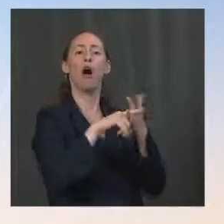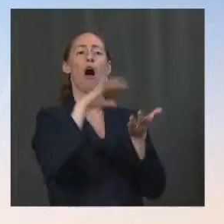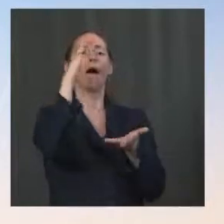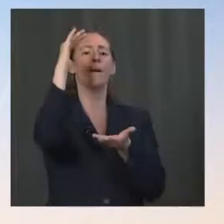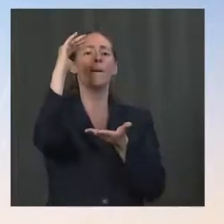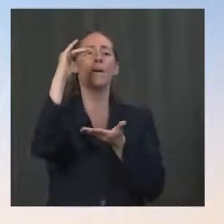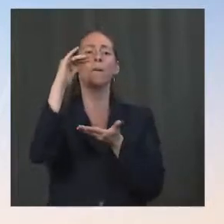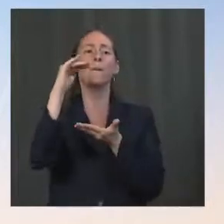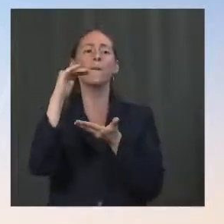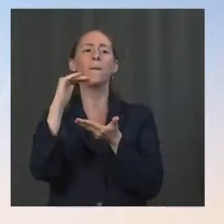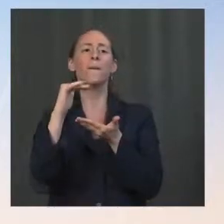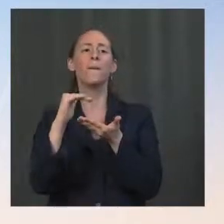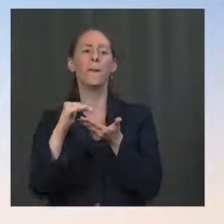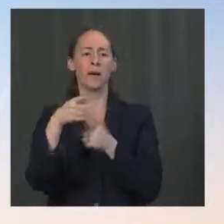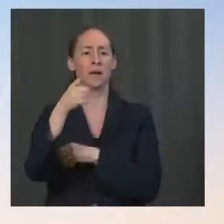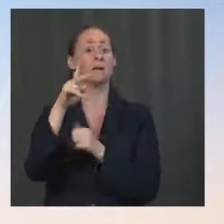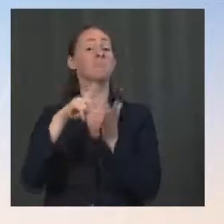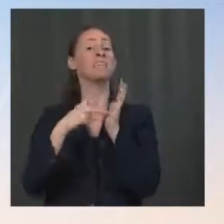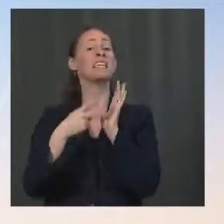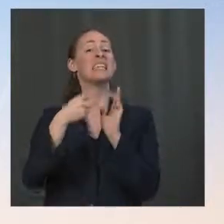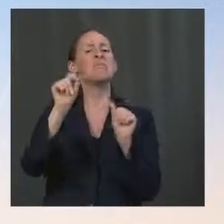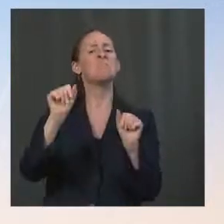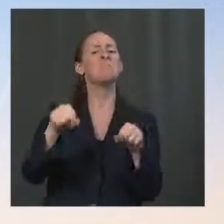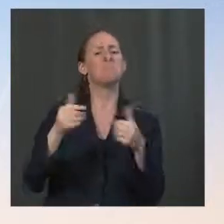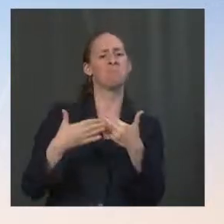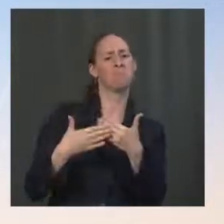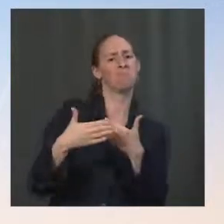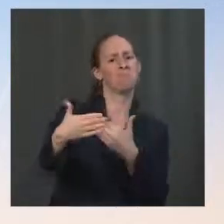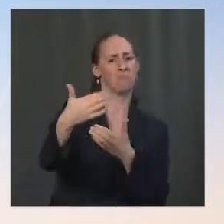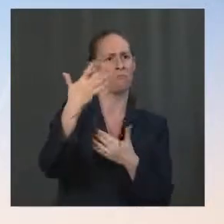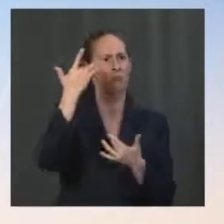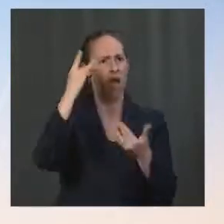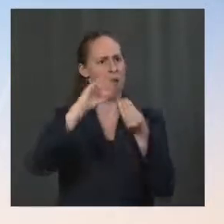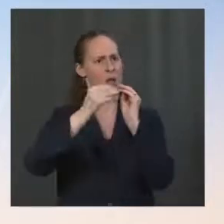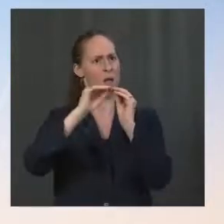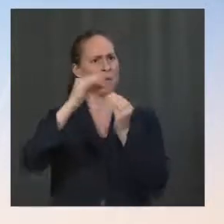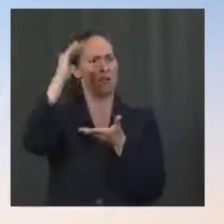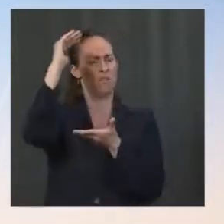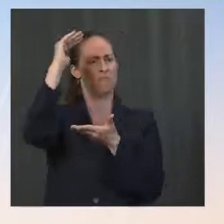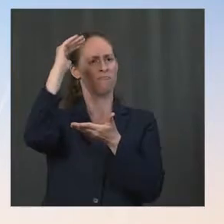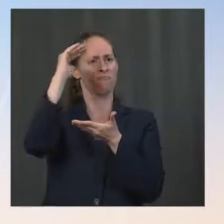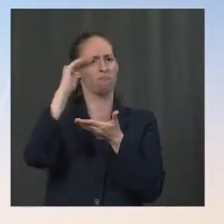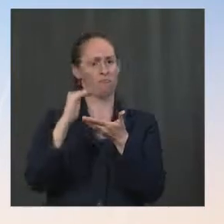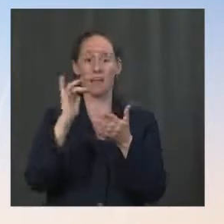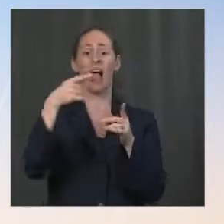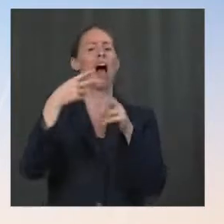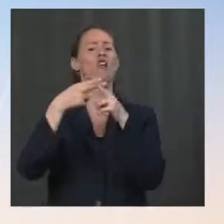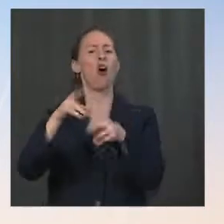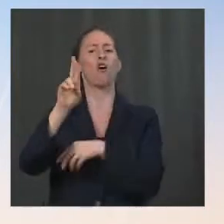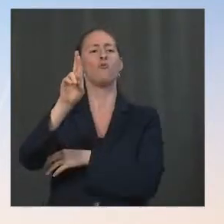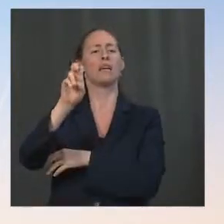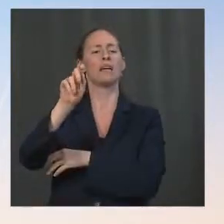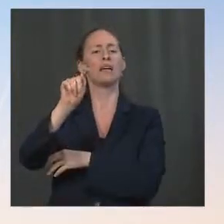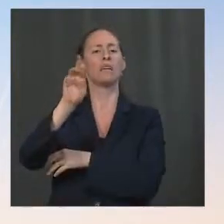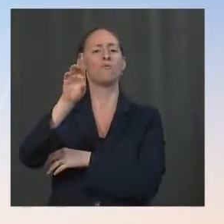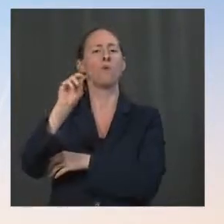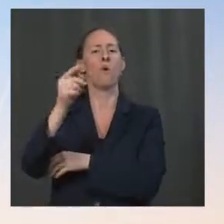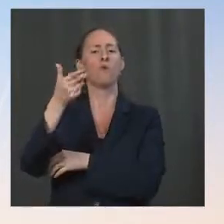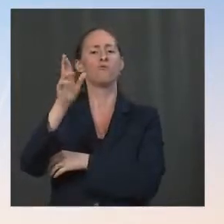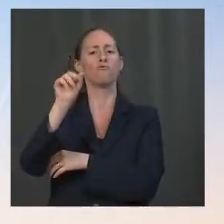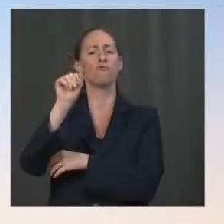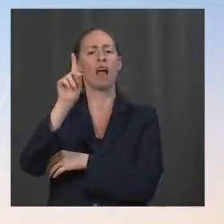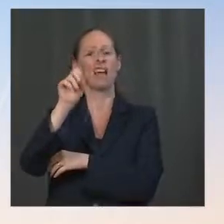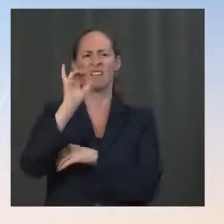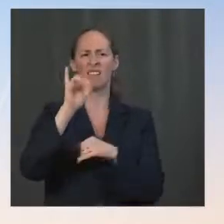anticipate that. That is as a result of the retrograde process that needs to take place. But also, I will note that, of course, force